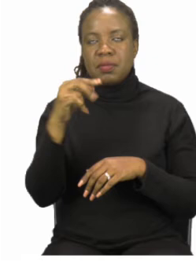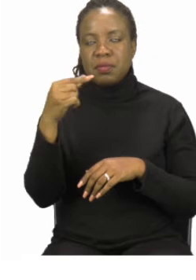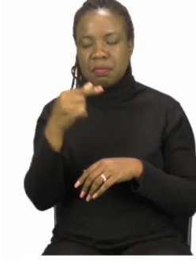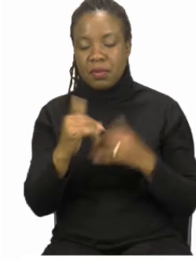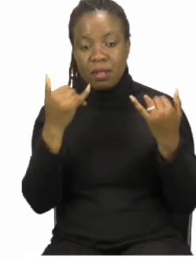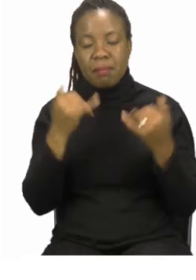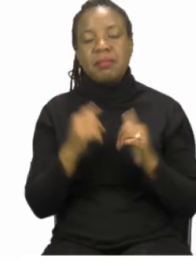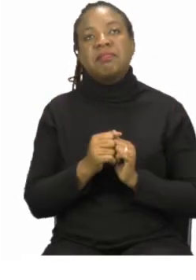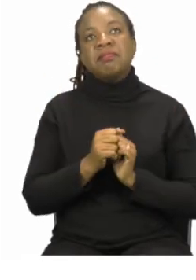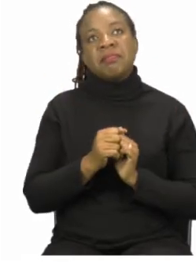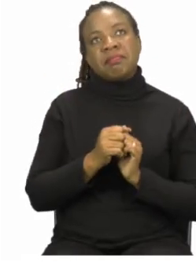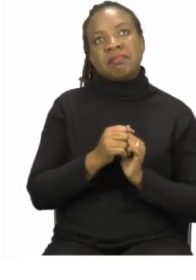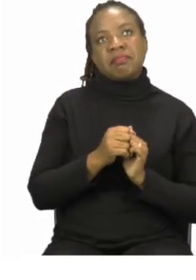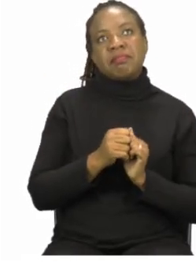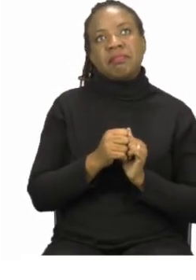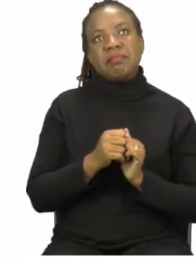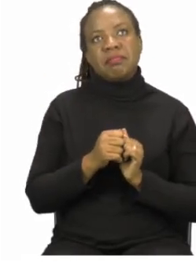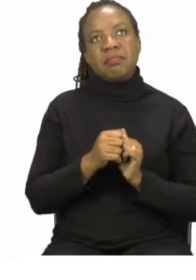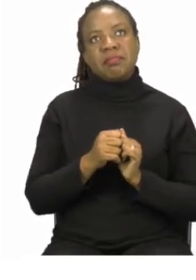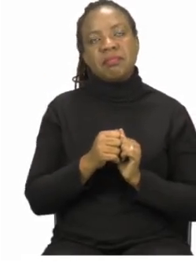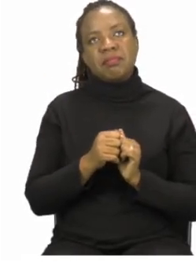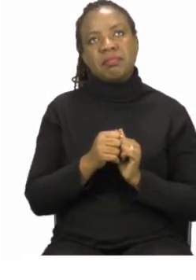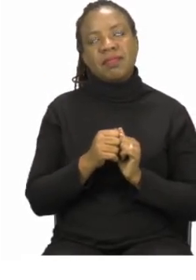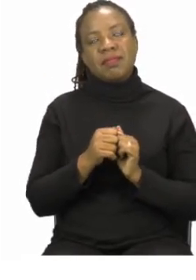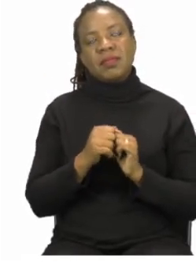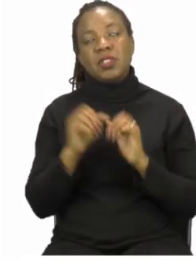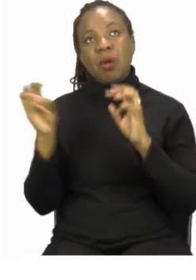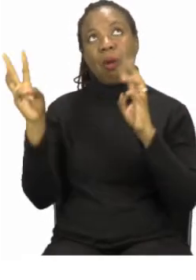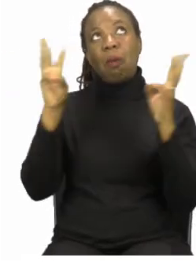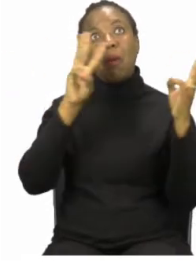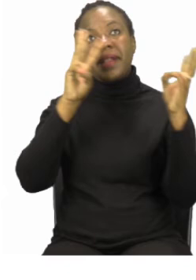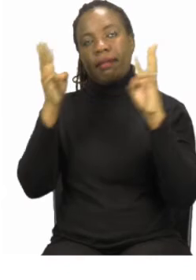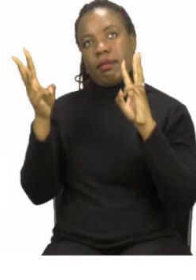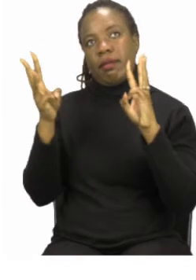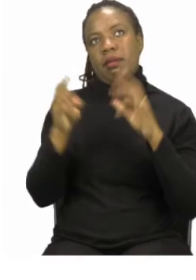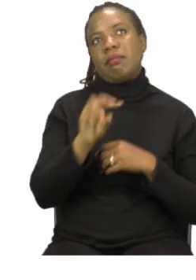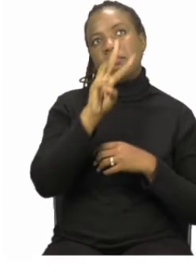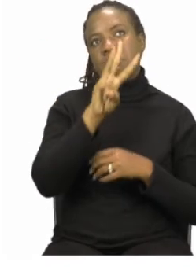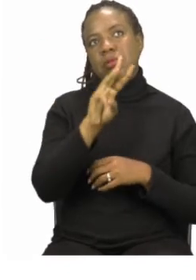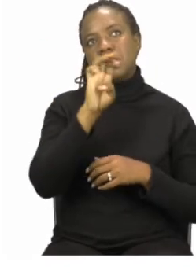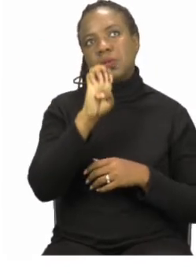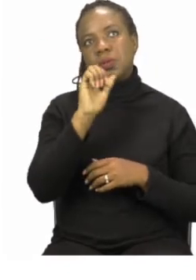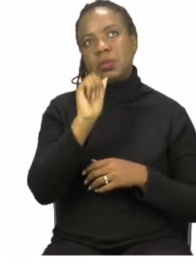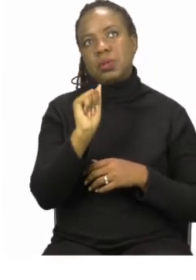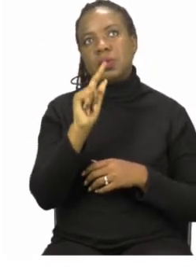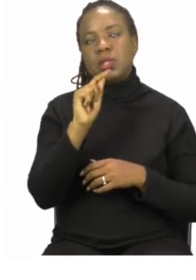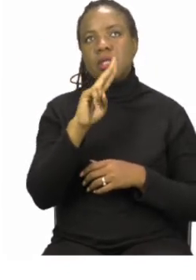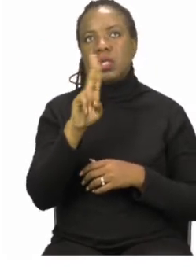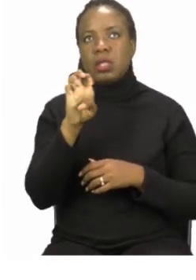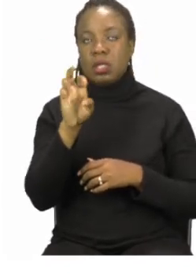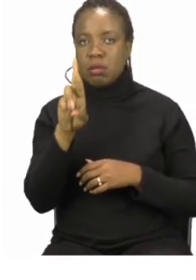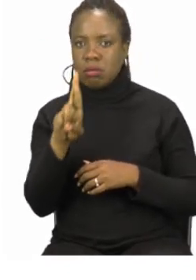the week goes on. Then the last word is the word weather. Now, weather is the state of